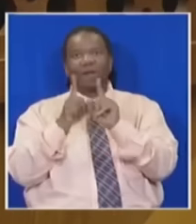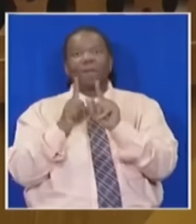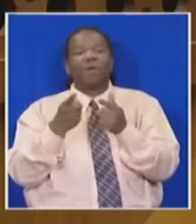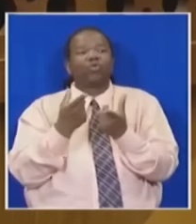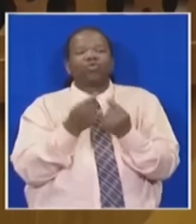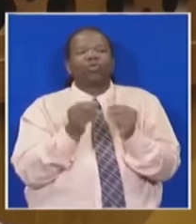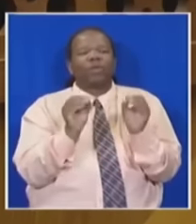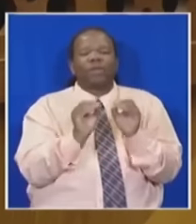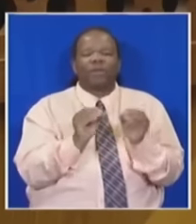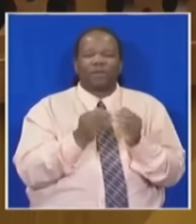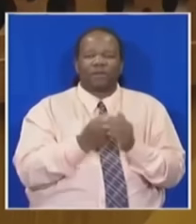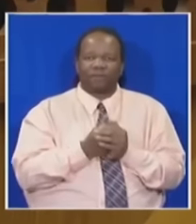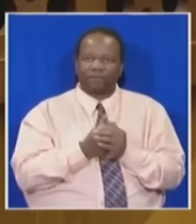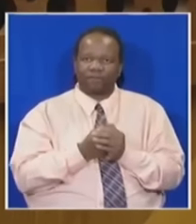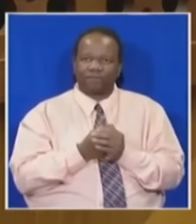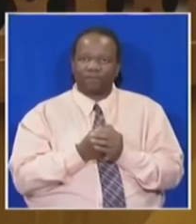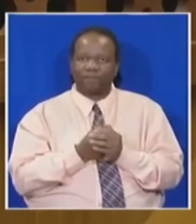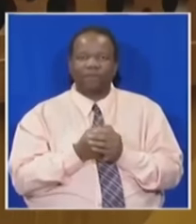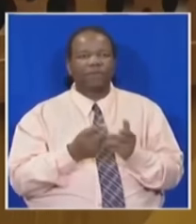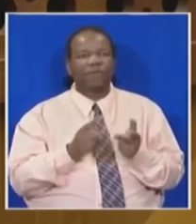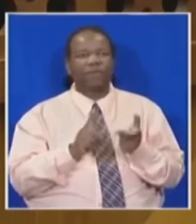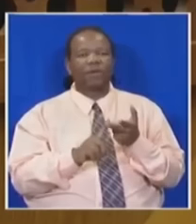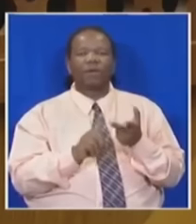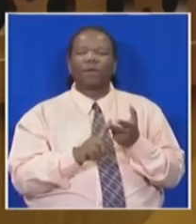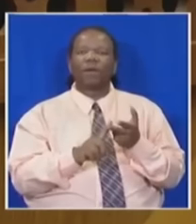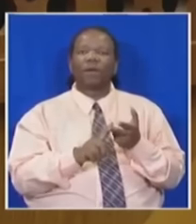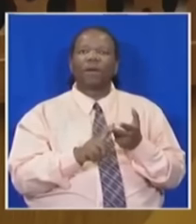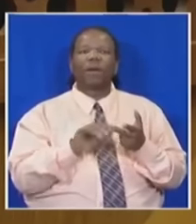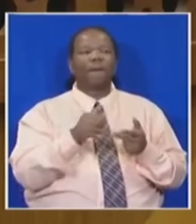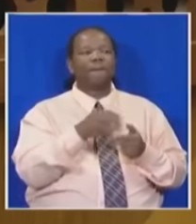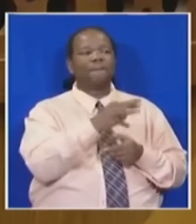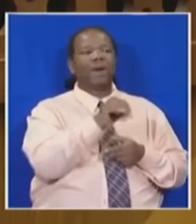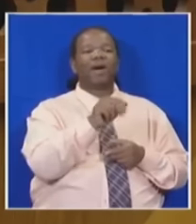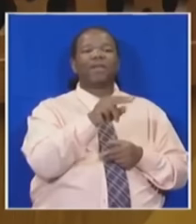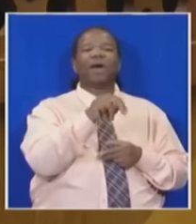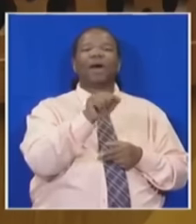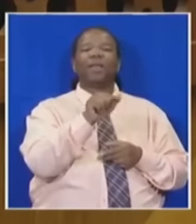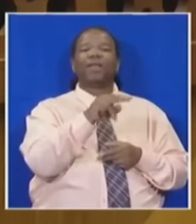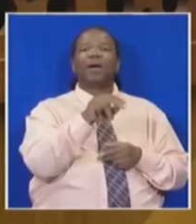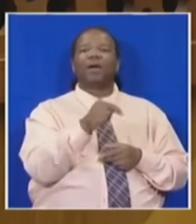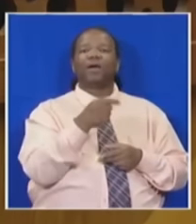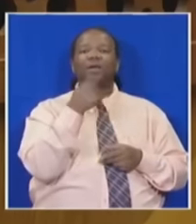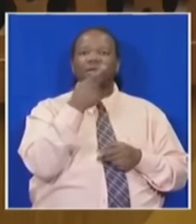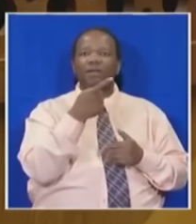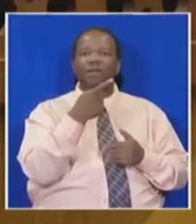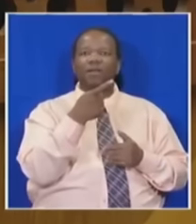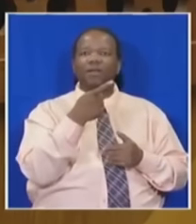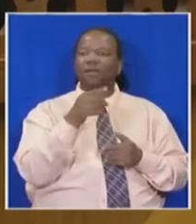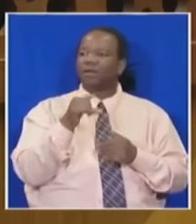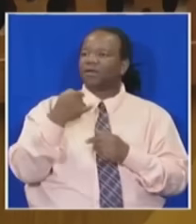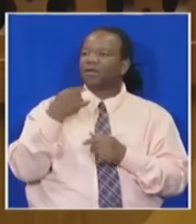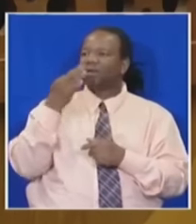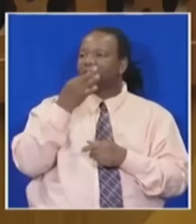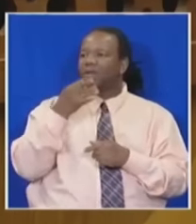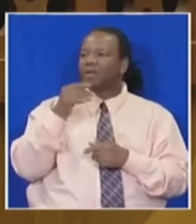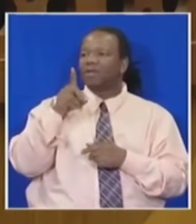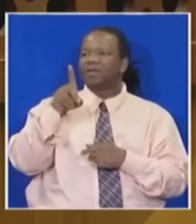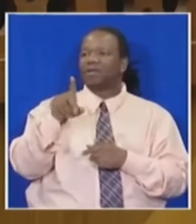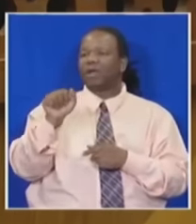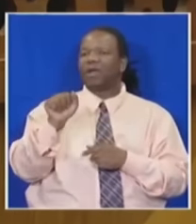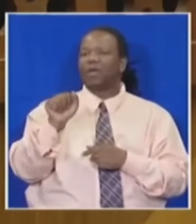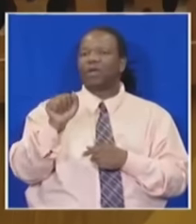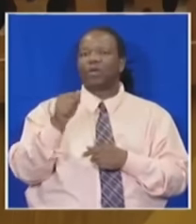taken against him? How is it that Honourable Manana can say to a DA member that they are a